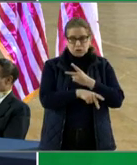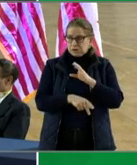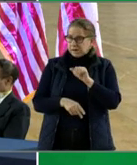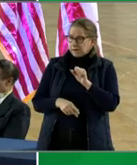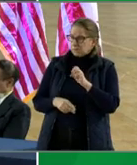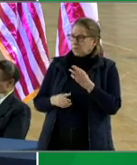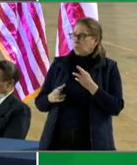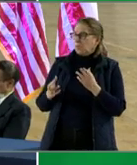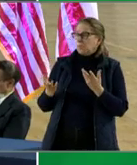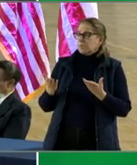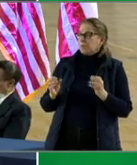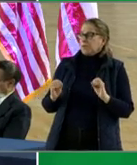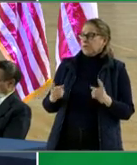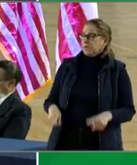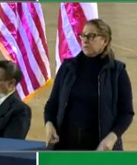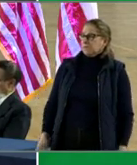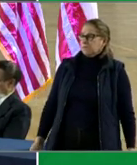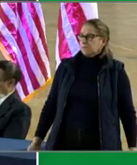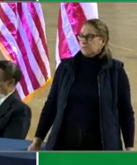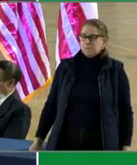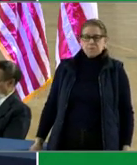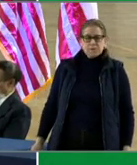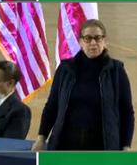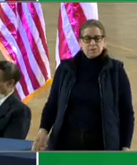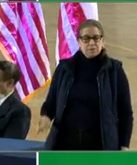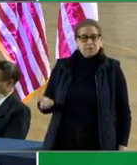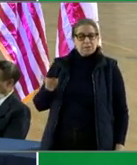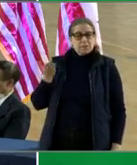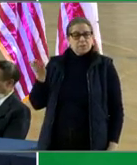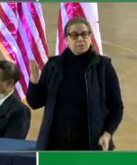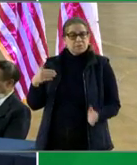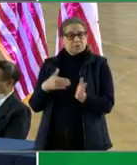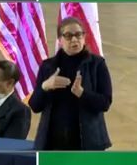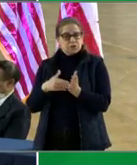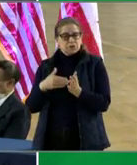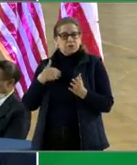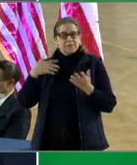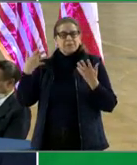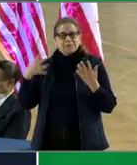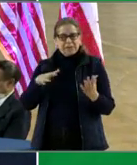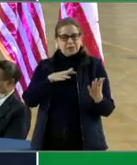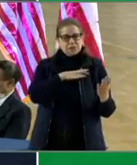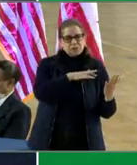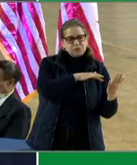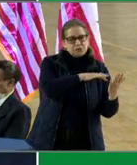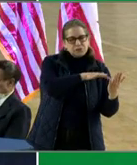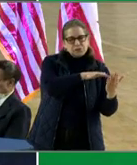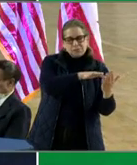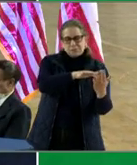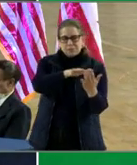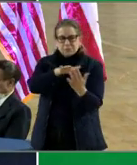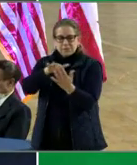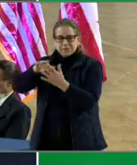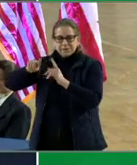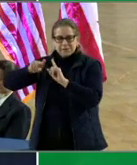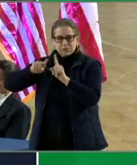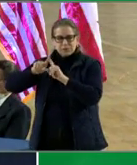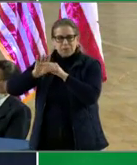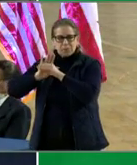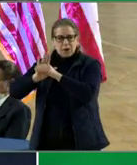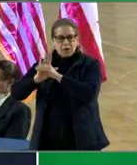So we assessed a couple of models and made a decision that given the behavior,